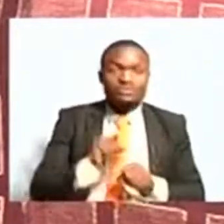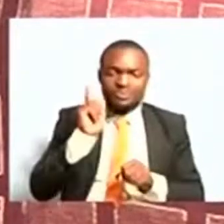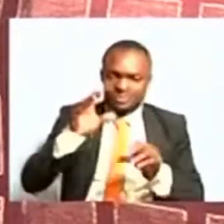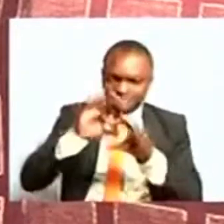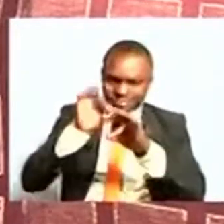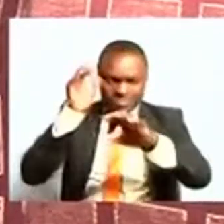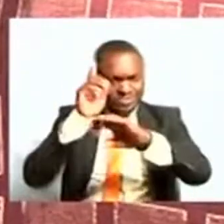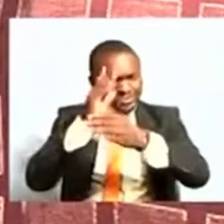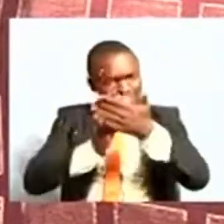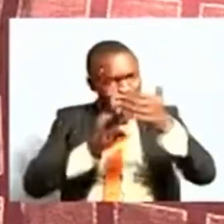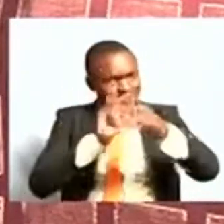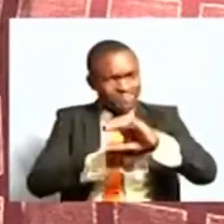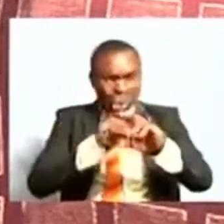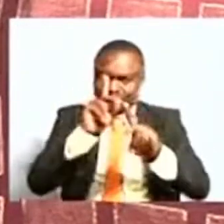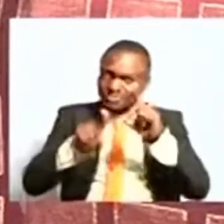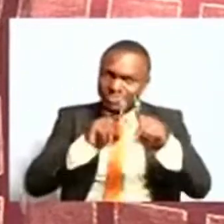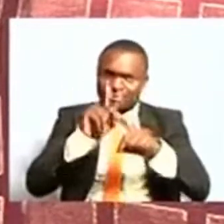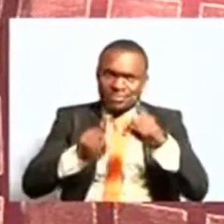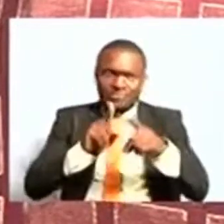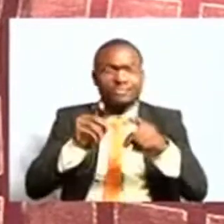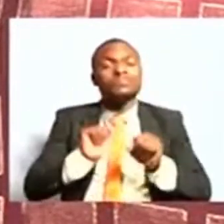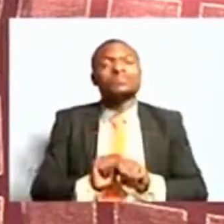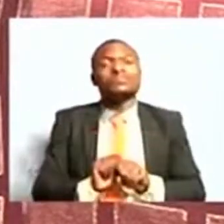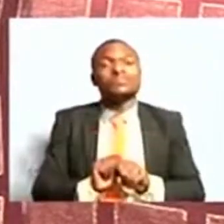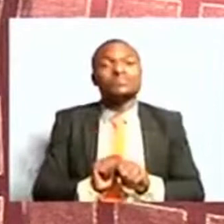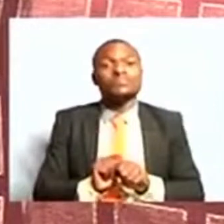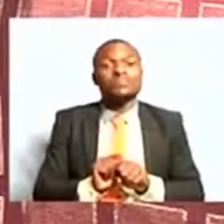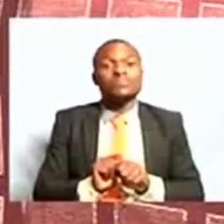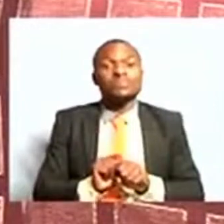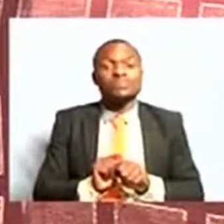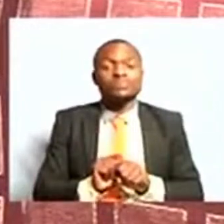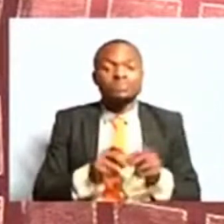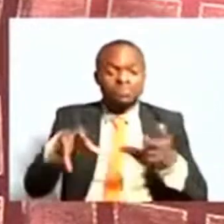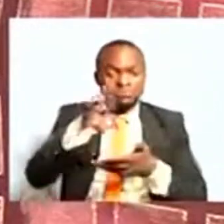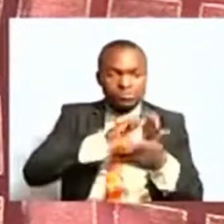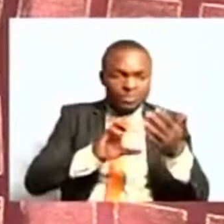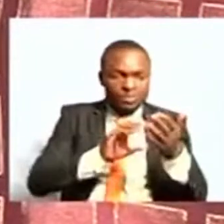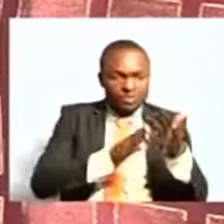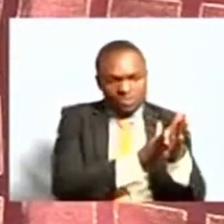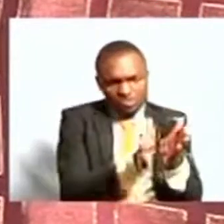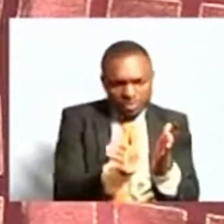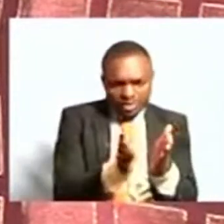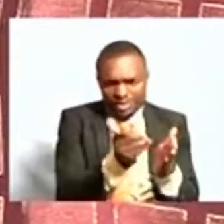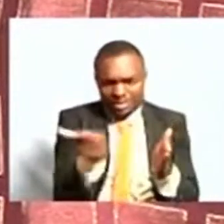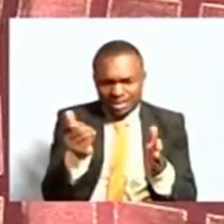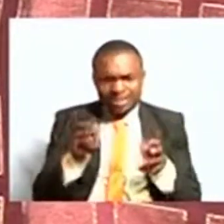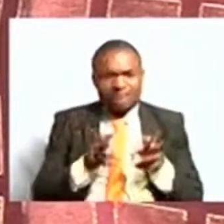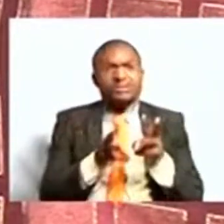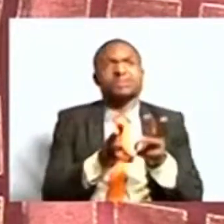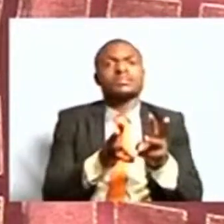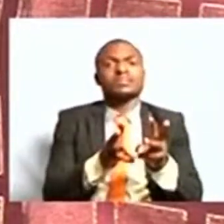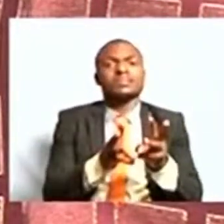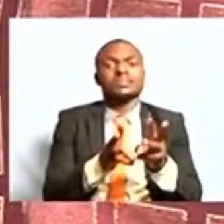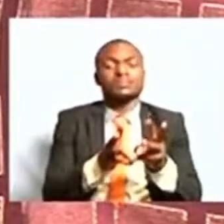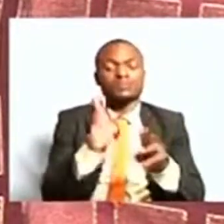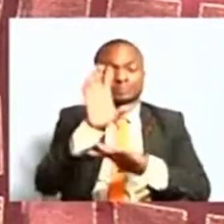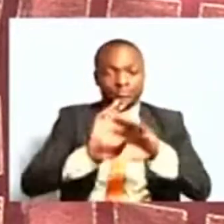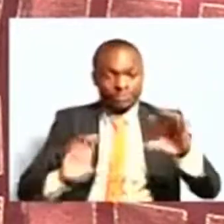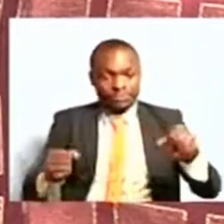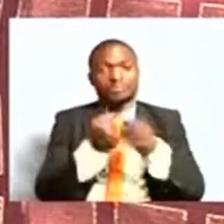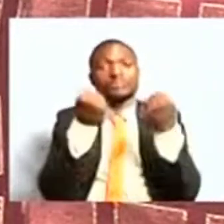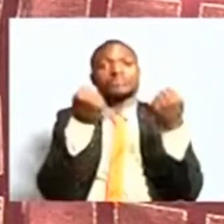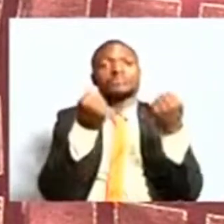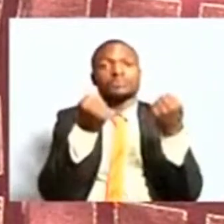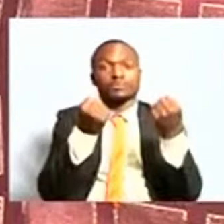sometimes people are probably distracted. They get into the other lane, and then an accident is caused.